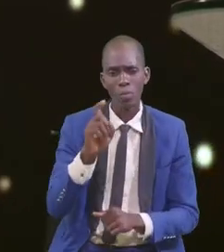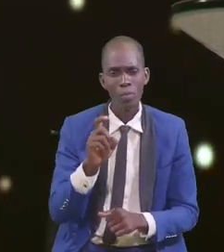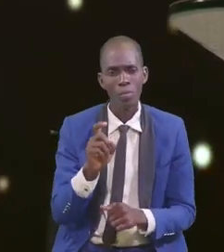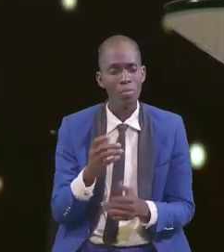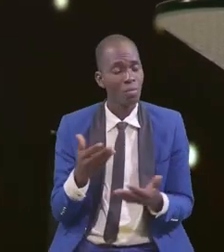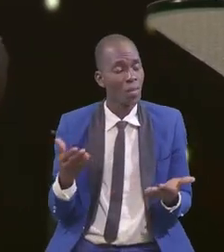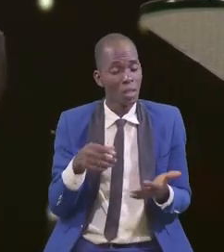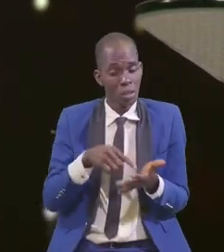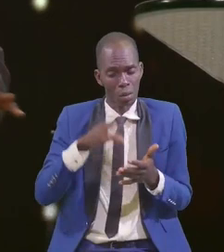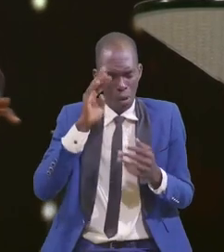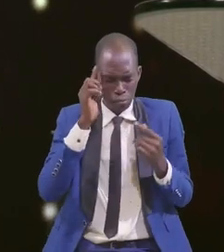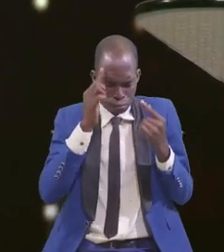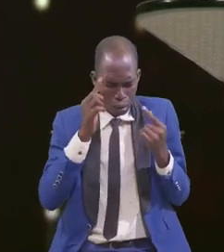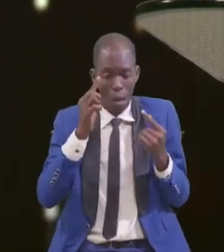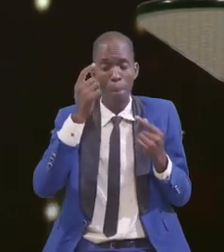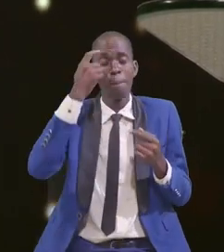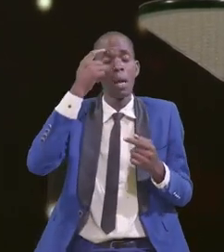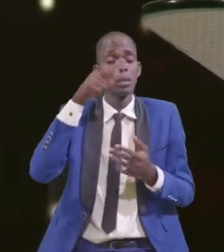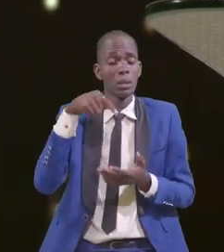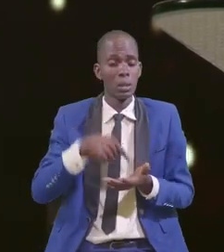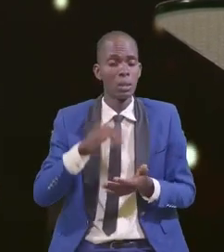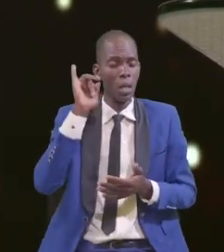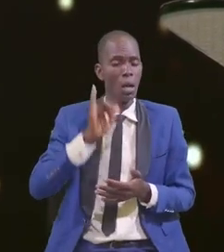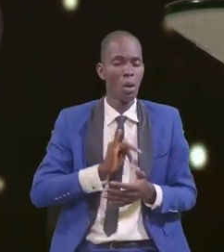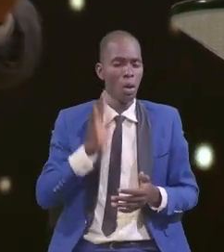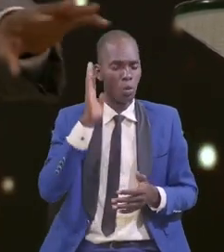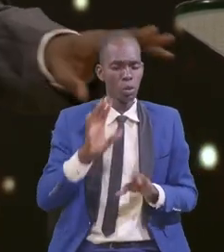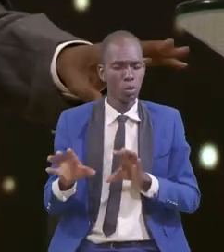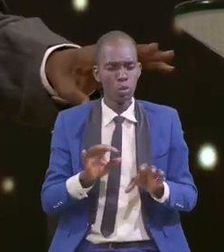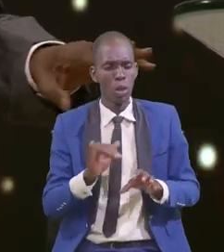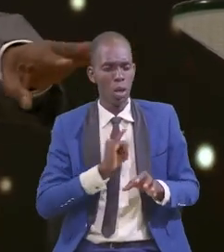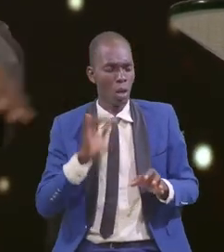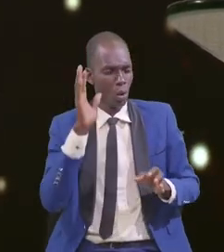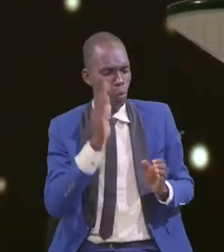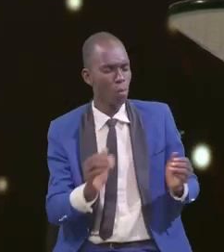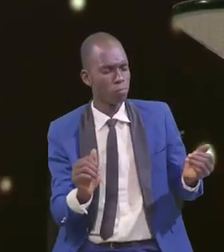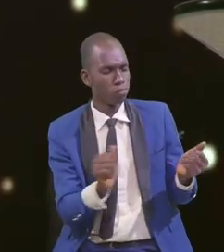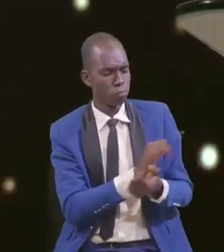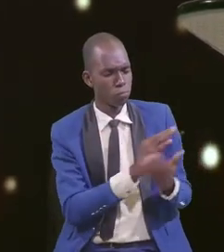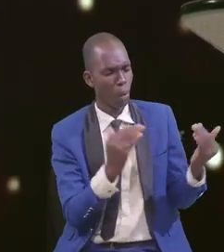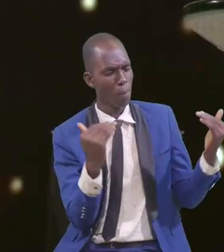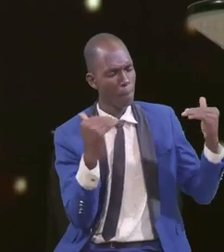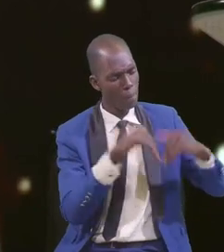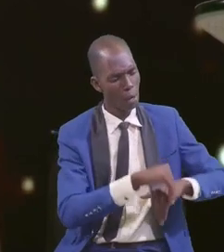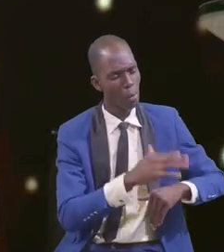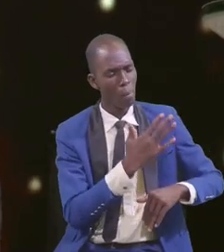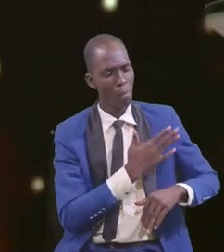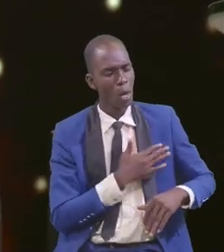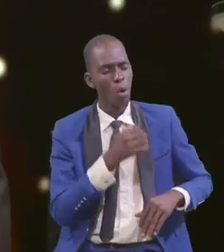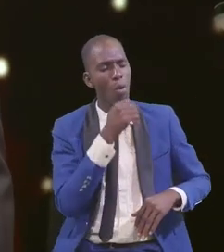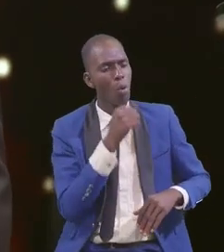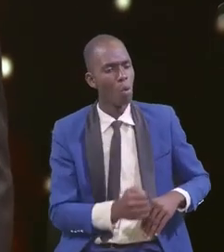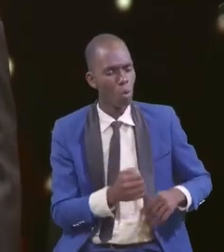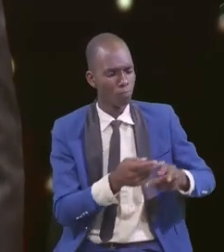this will I do. I will pull down my pants and build greater. I'll get, you know,